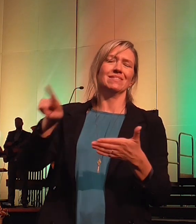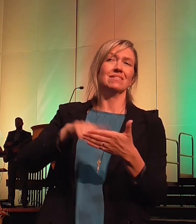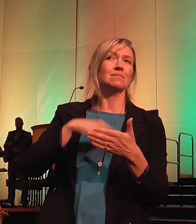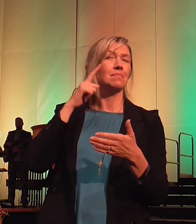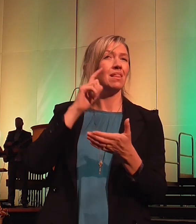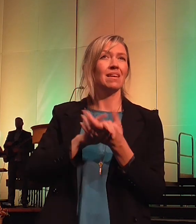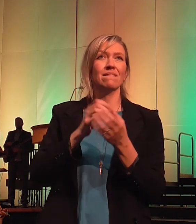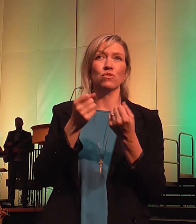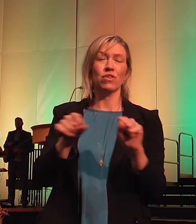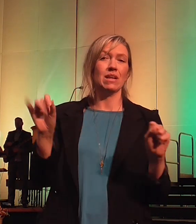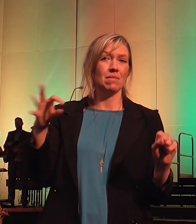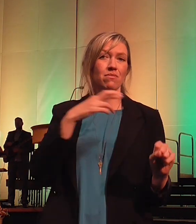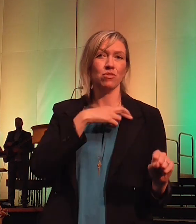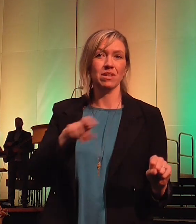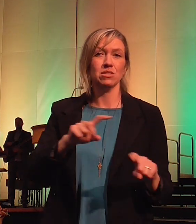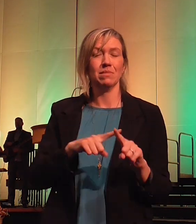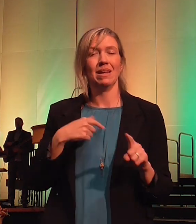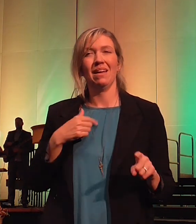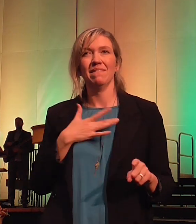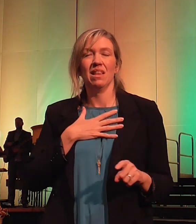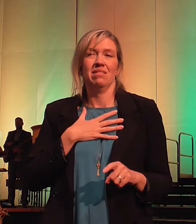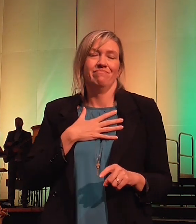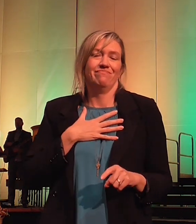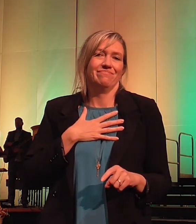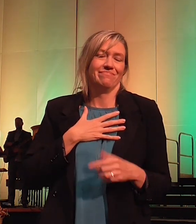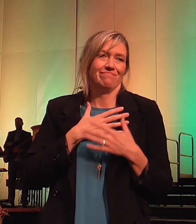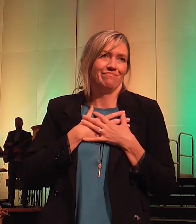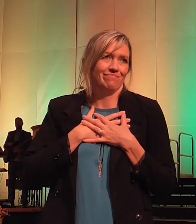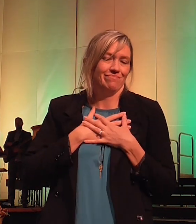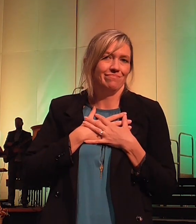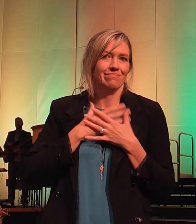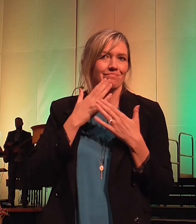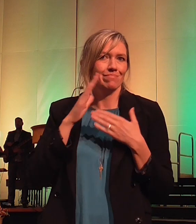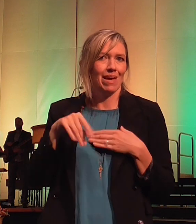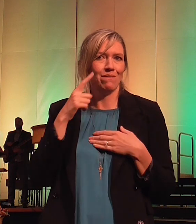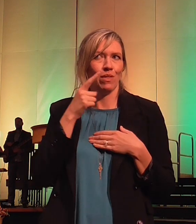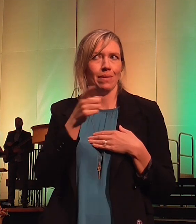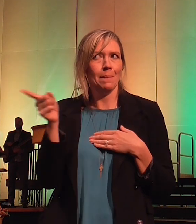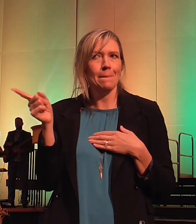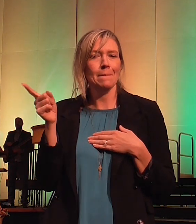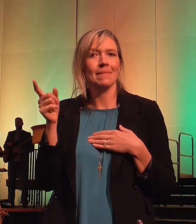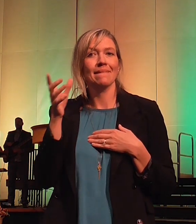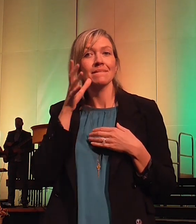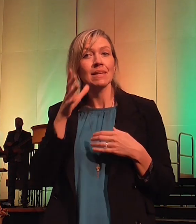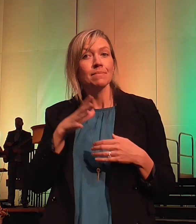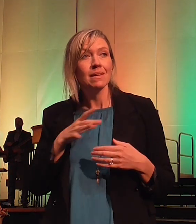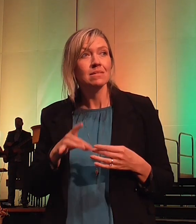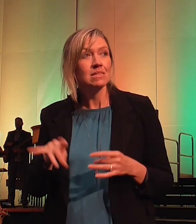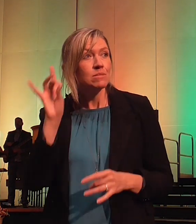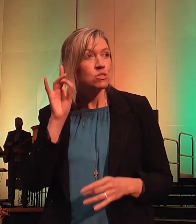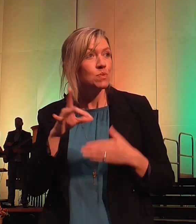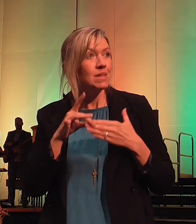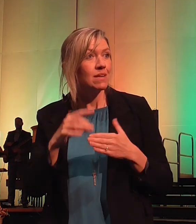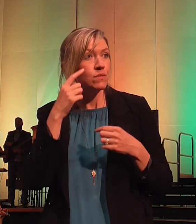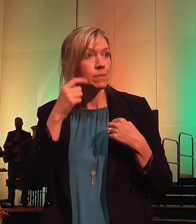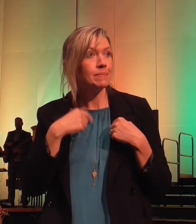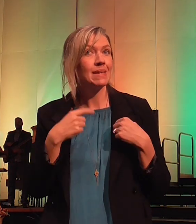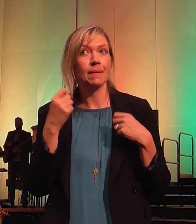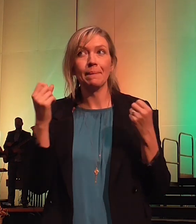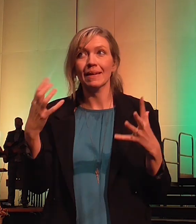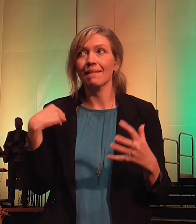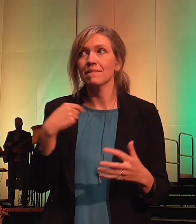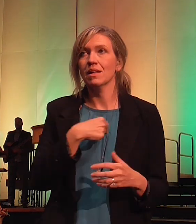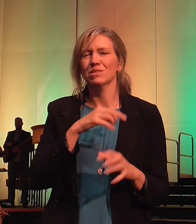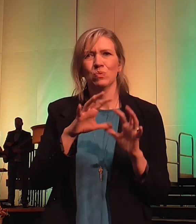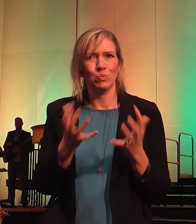of religion. I just want to say I feel bad for them. You know, that female spiritual leadership for me, and I know for so many of us,